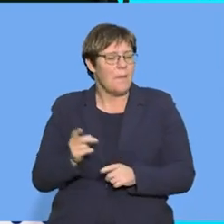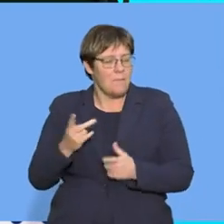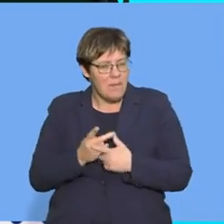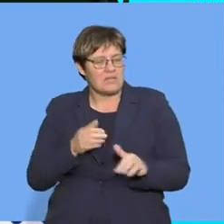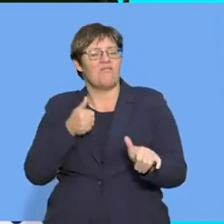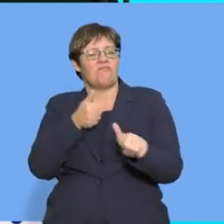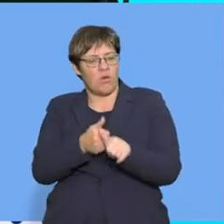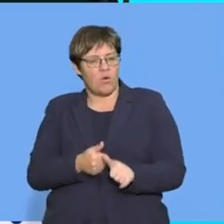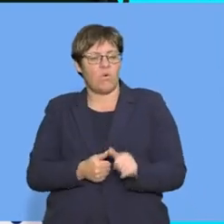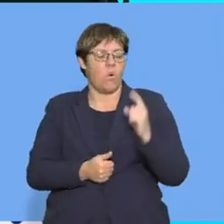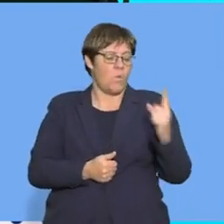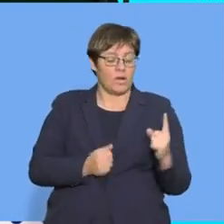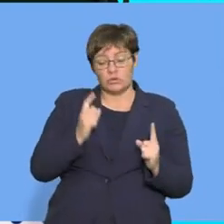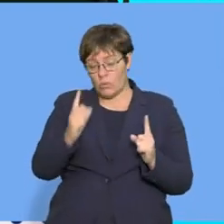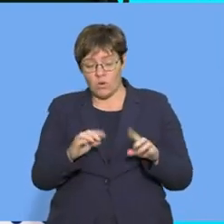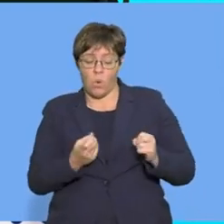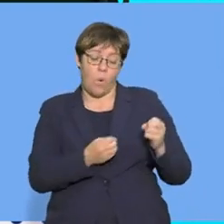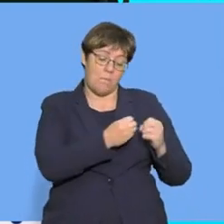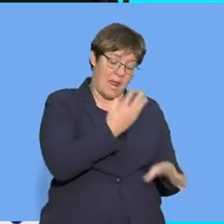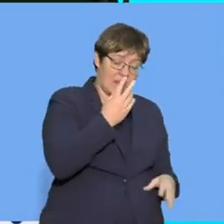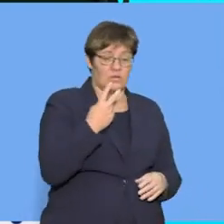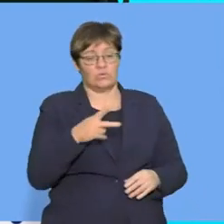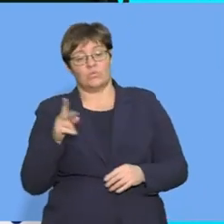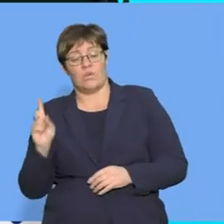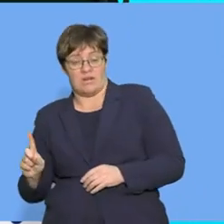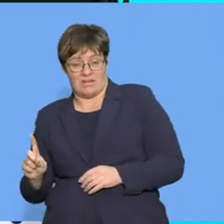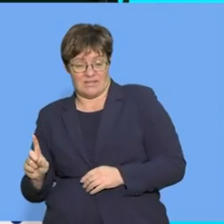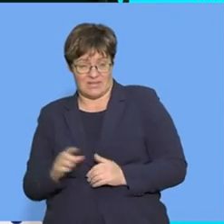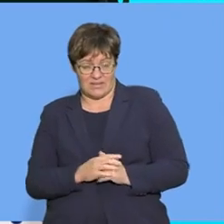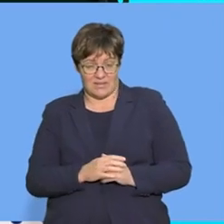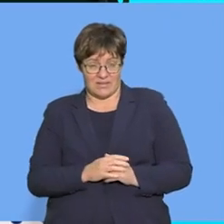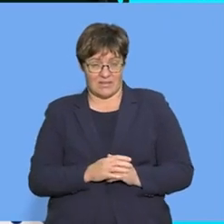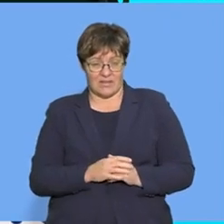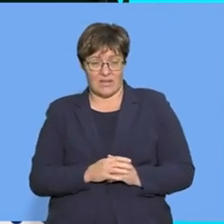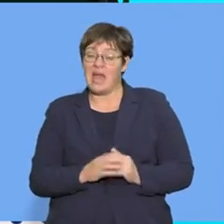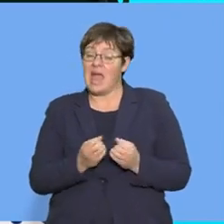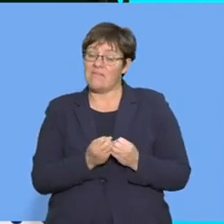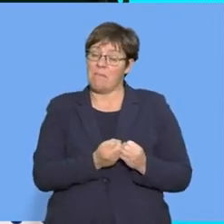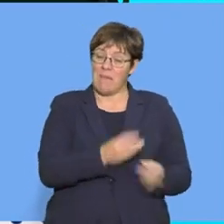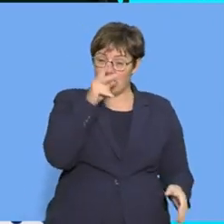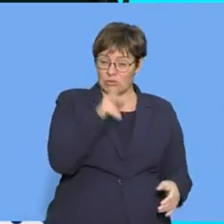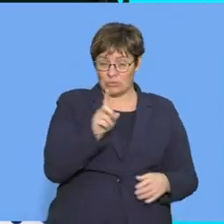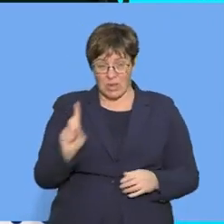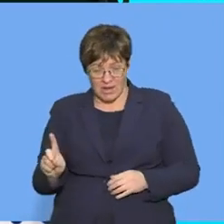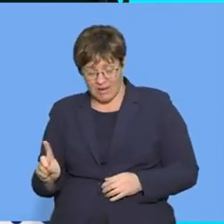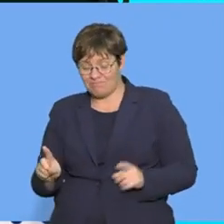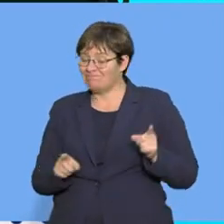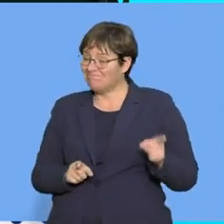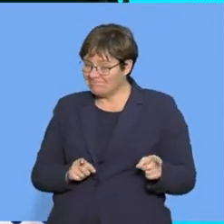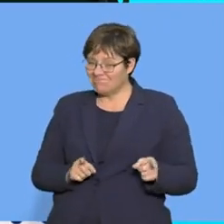to adhere to a one-to-one or a many-to-one. But we realize that when it's a